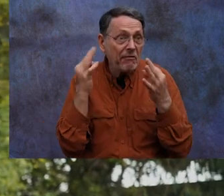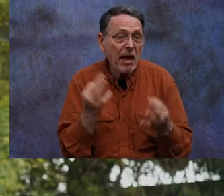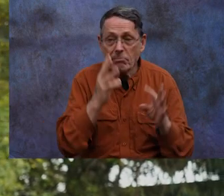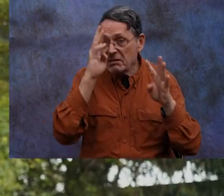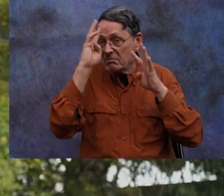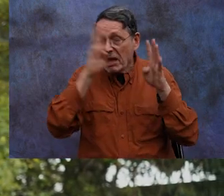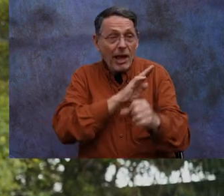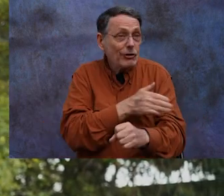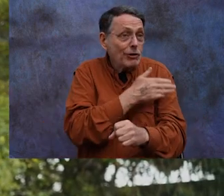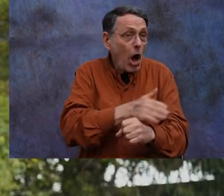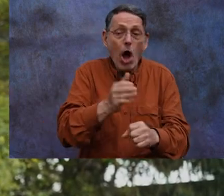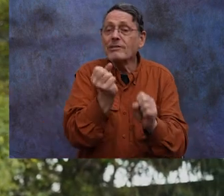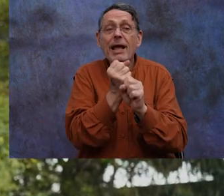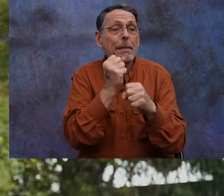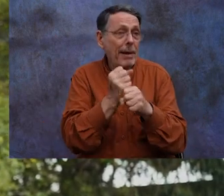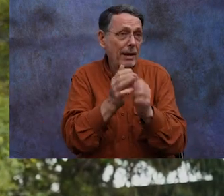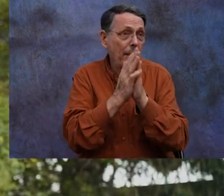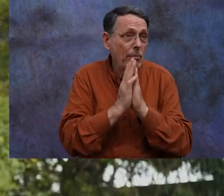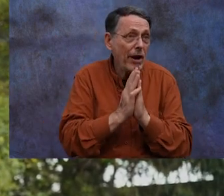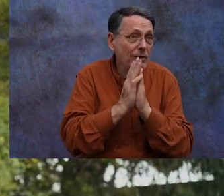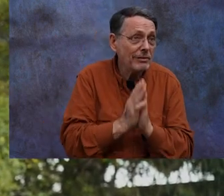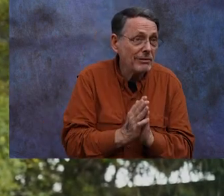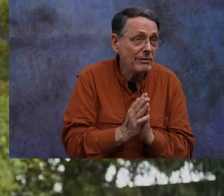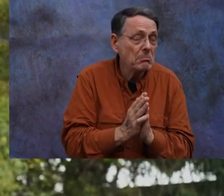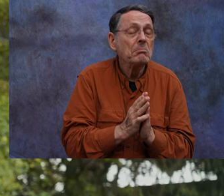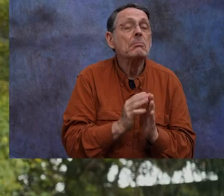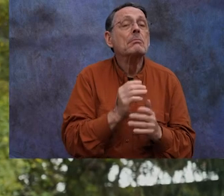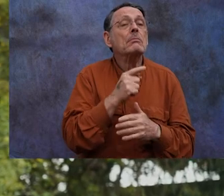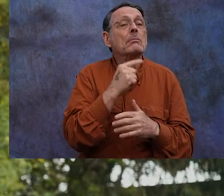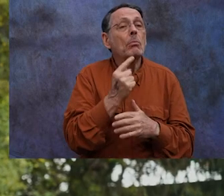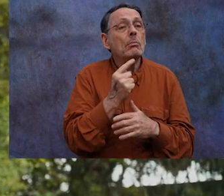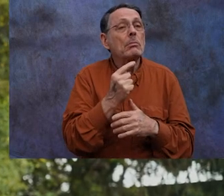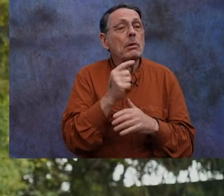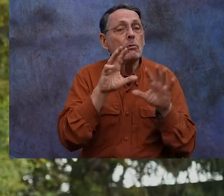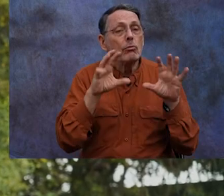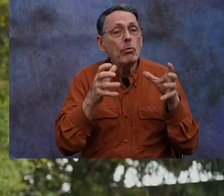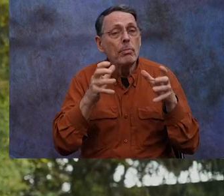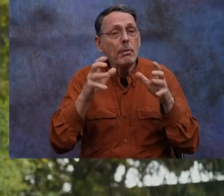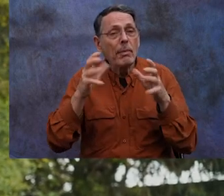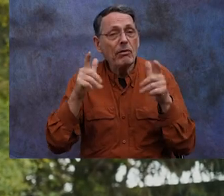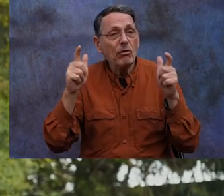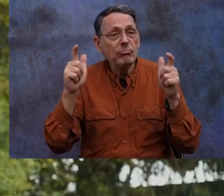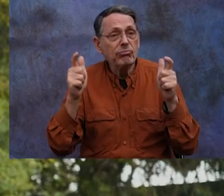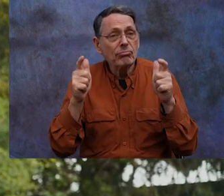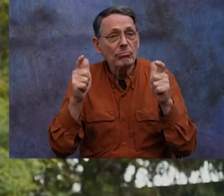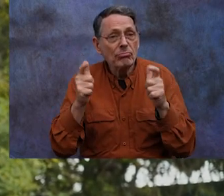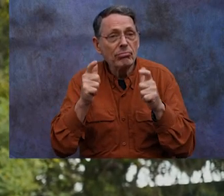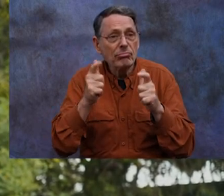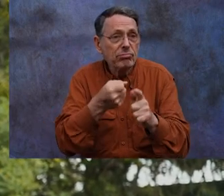songs and they were making prayers. And one by one, group by group, they got diseased